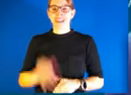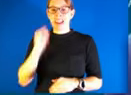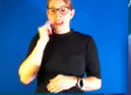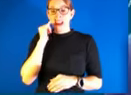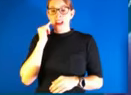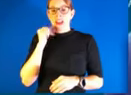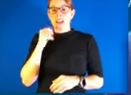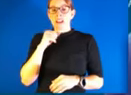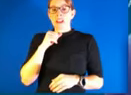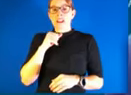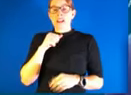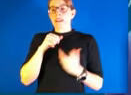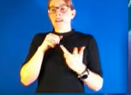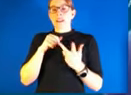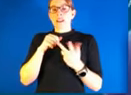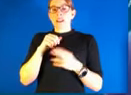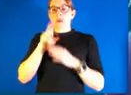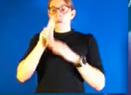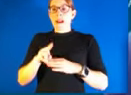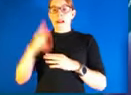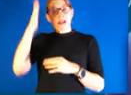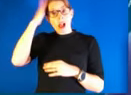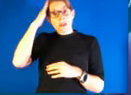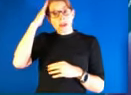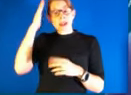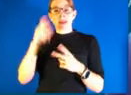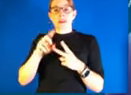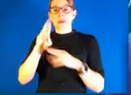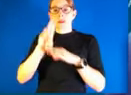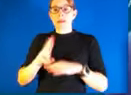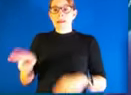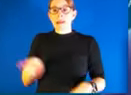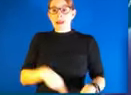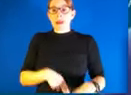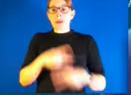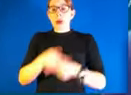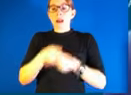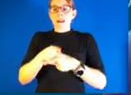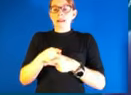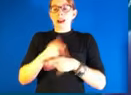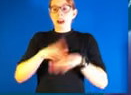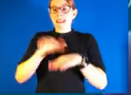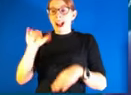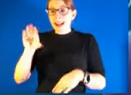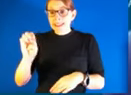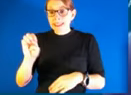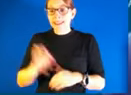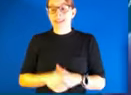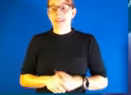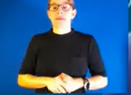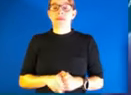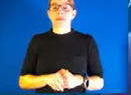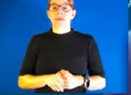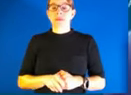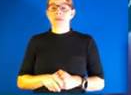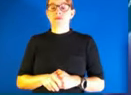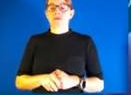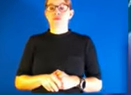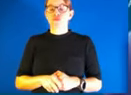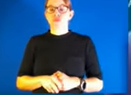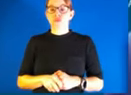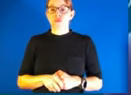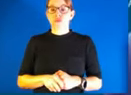wear helmets, use seat belts, walk cautiously on ice. I think it's just, the things that